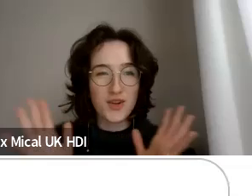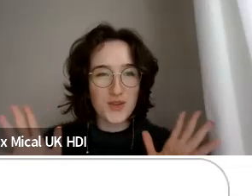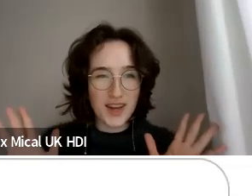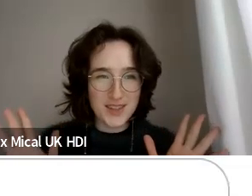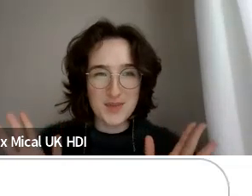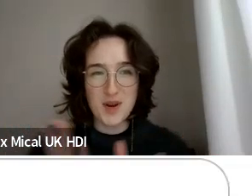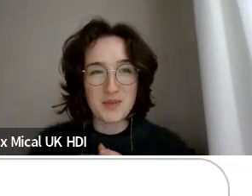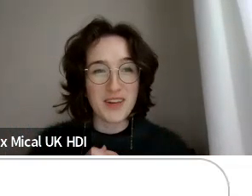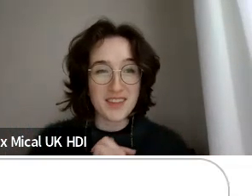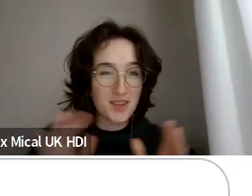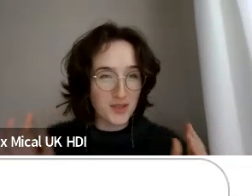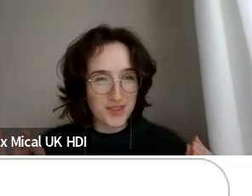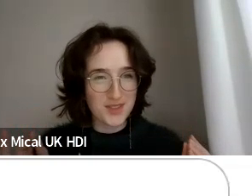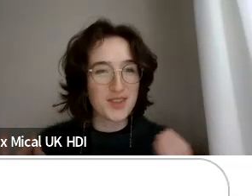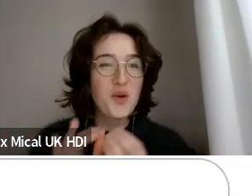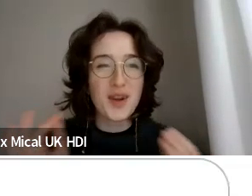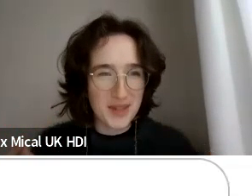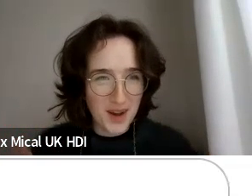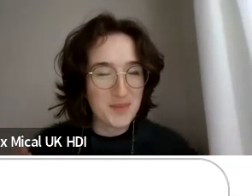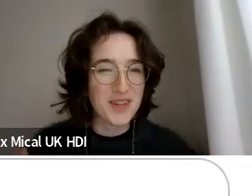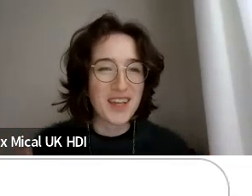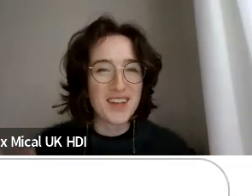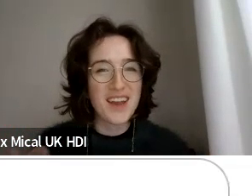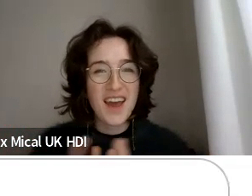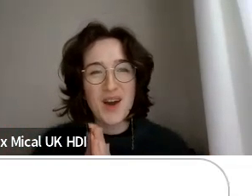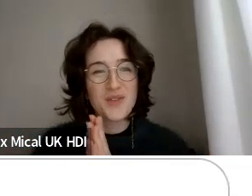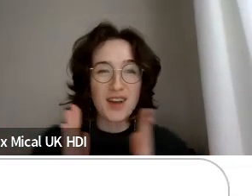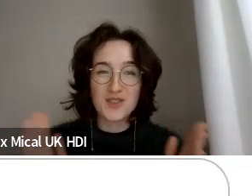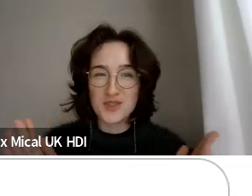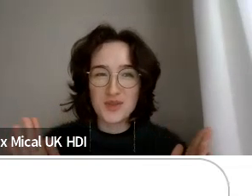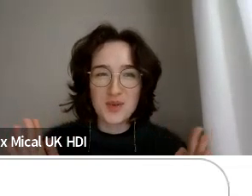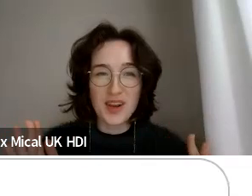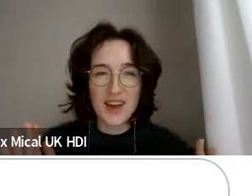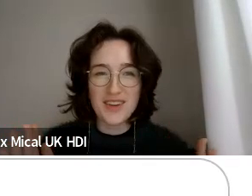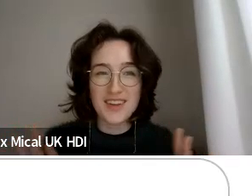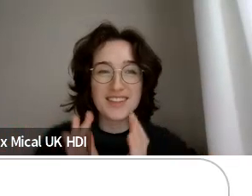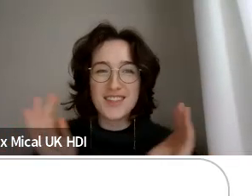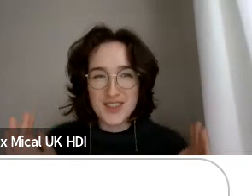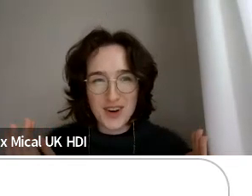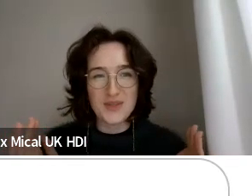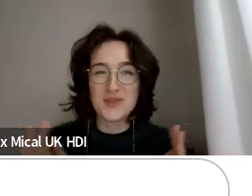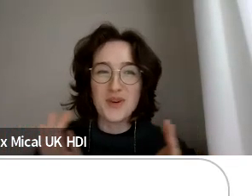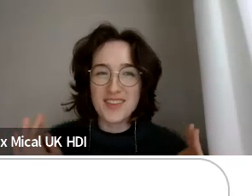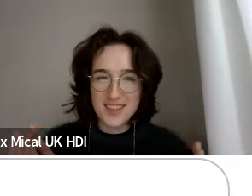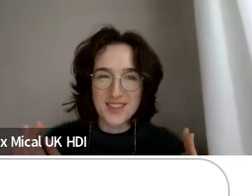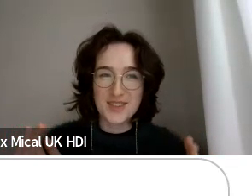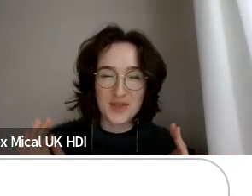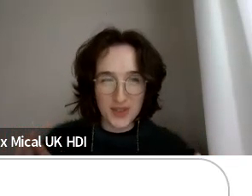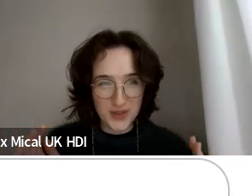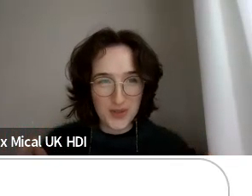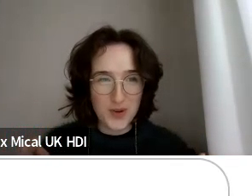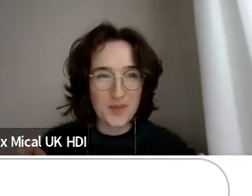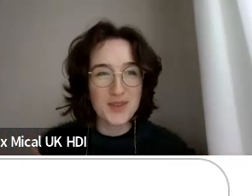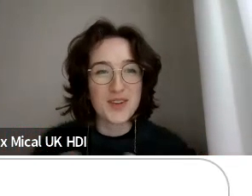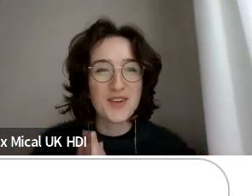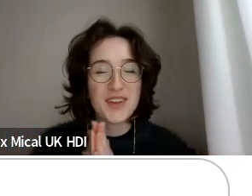And I know you guys are probably like, that looks incredibly complicated. However, I do just want to point out, it did start with one single